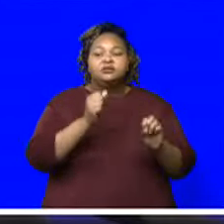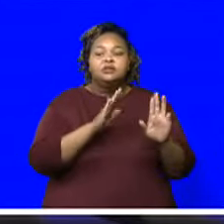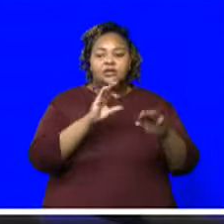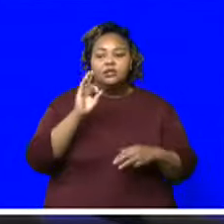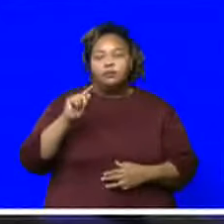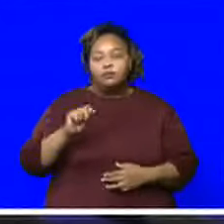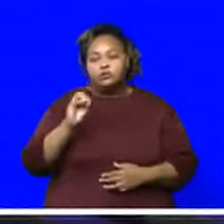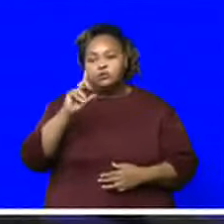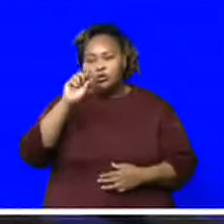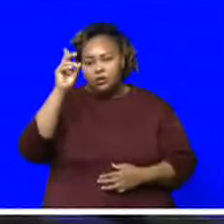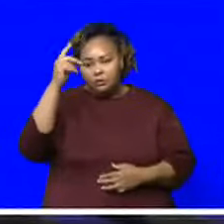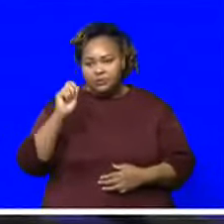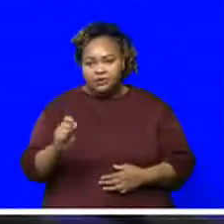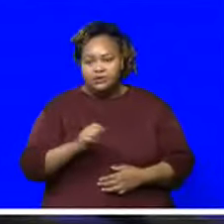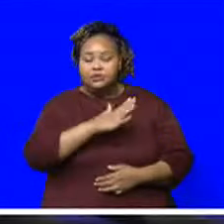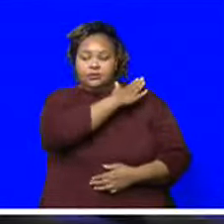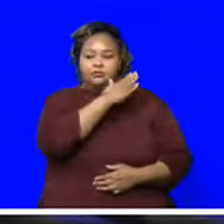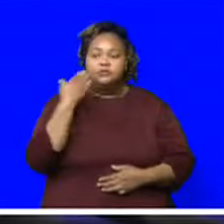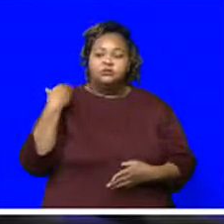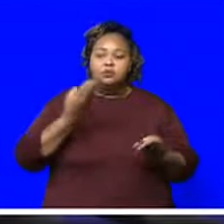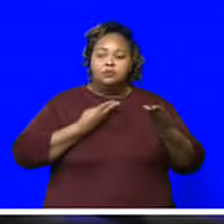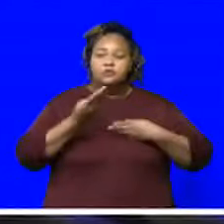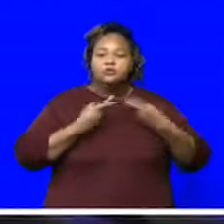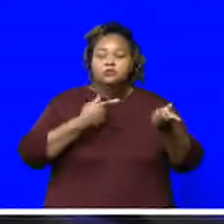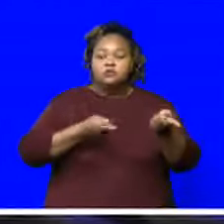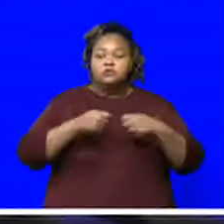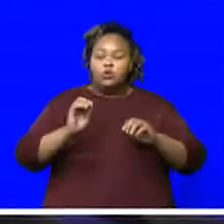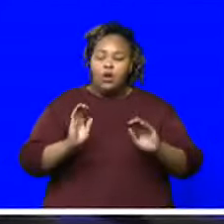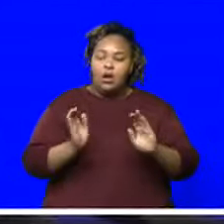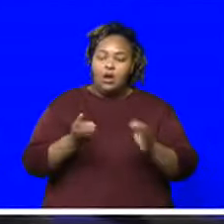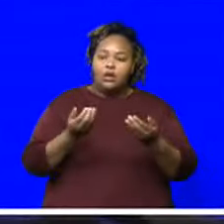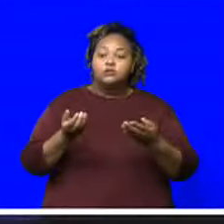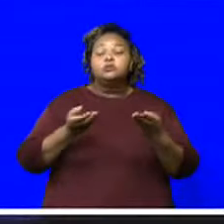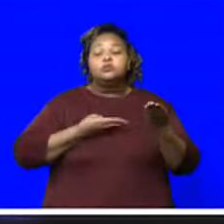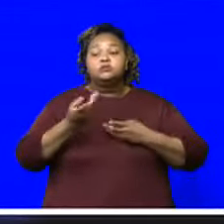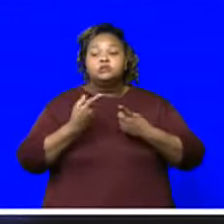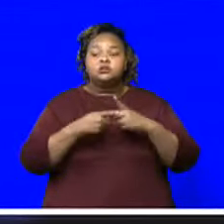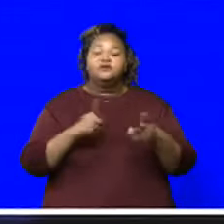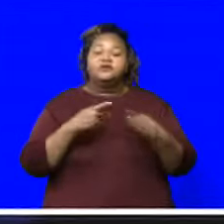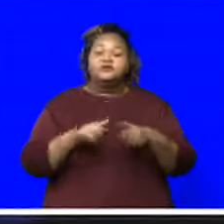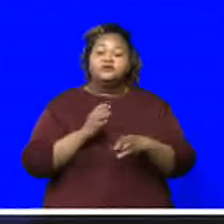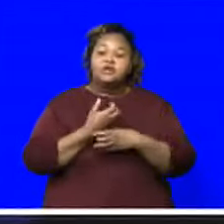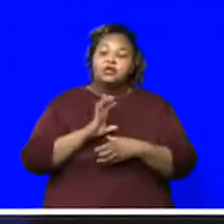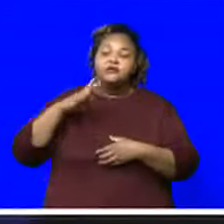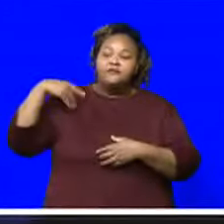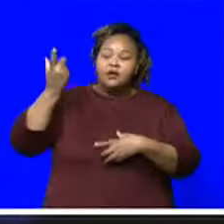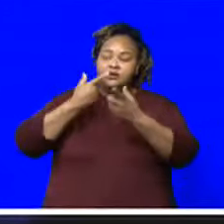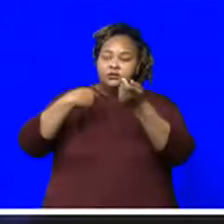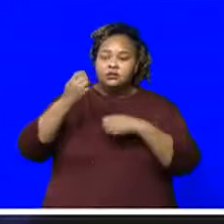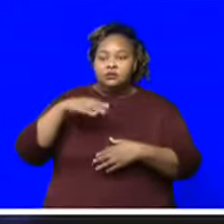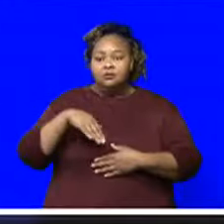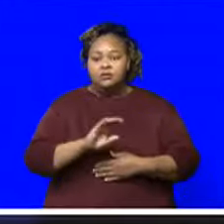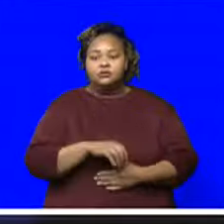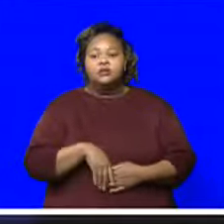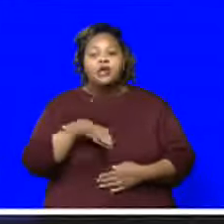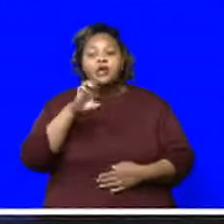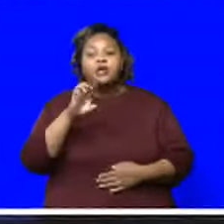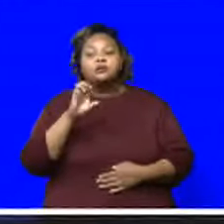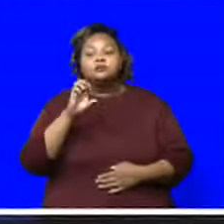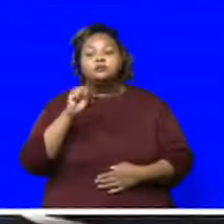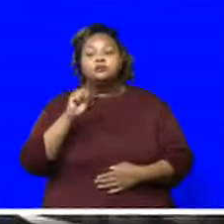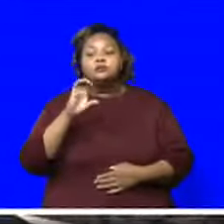Mangoba Khumalo says government encourages companies to export to other countries. The Eswatini Communications Commission has issued postal and